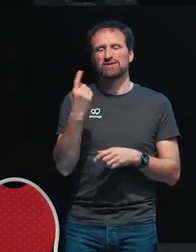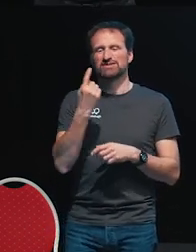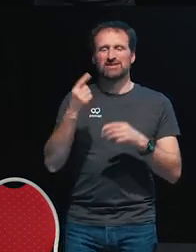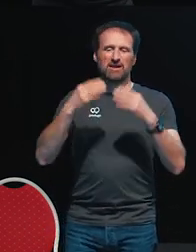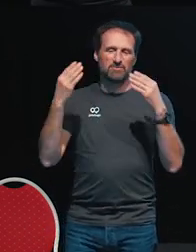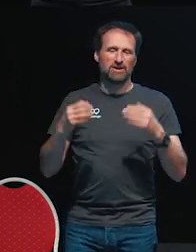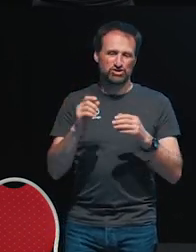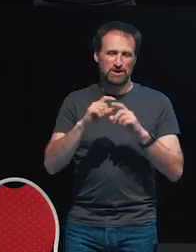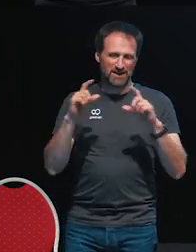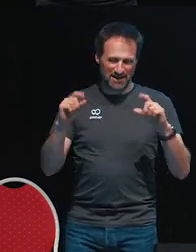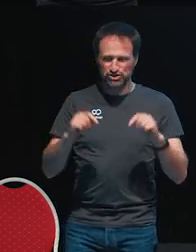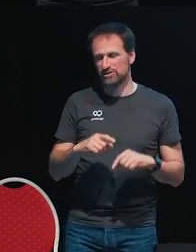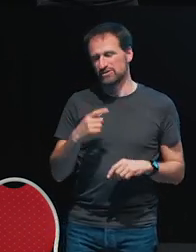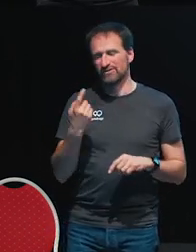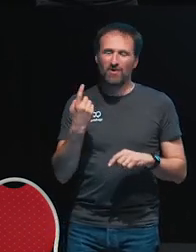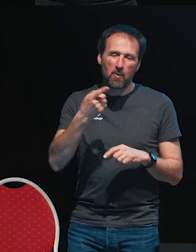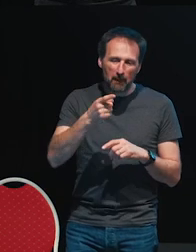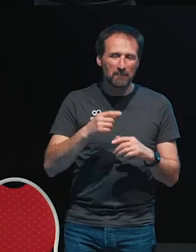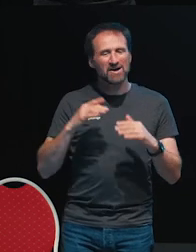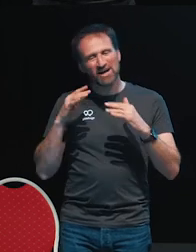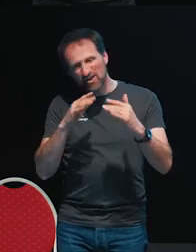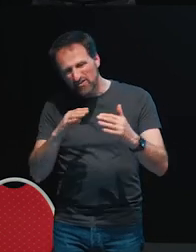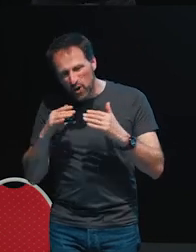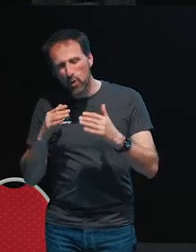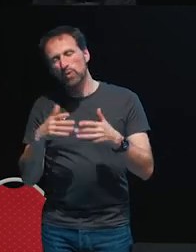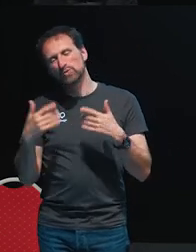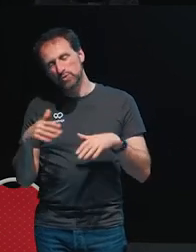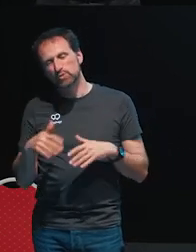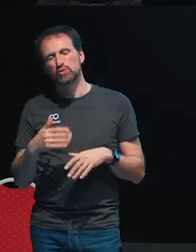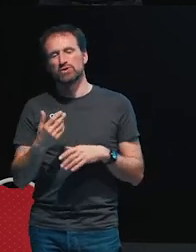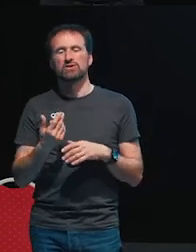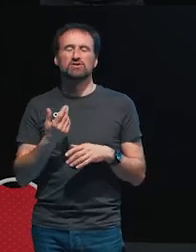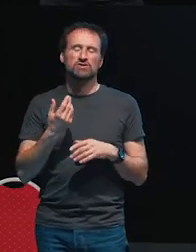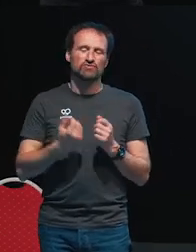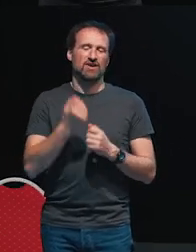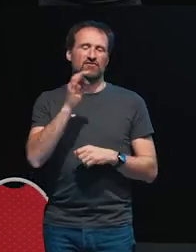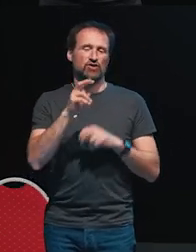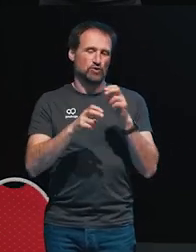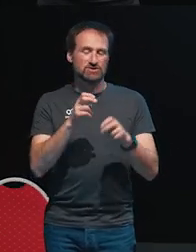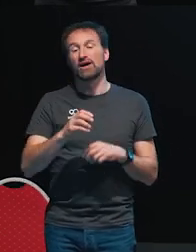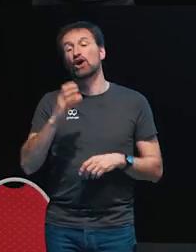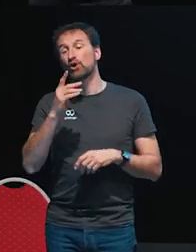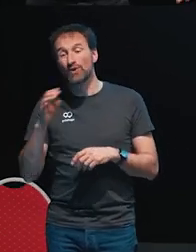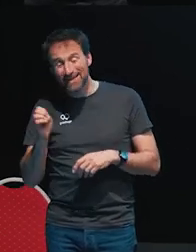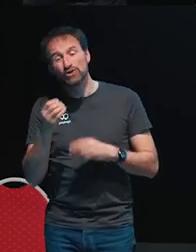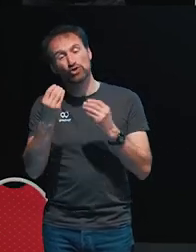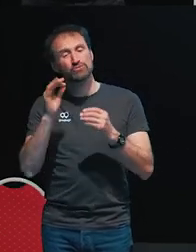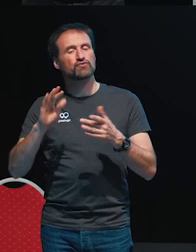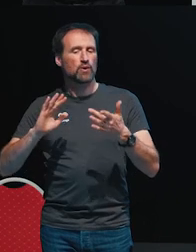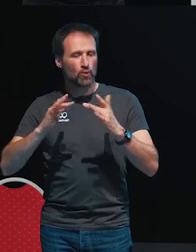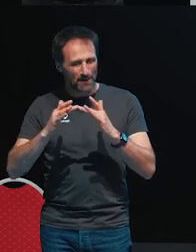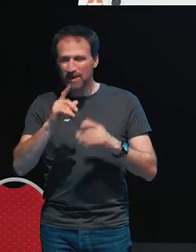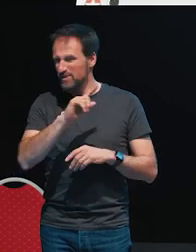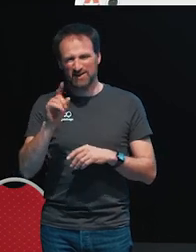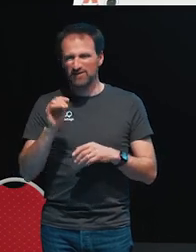of state in some way, and because cookies are really typical for the web, but not for mobile apps, for example, or desktop